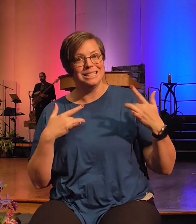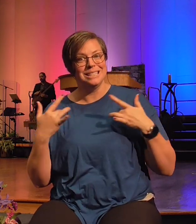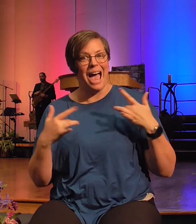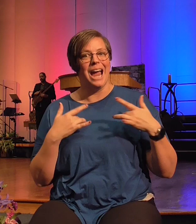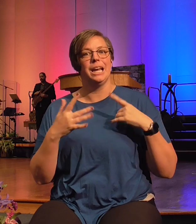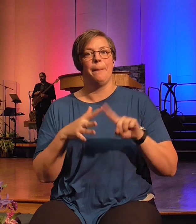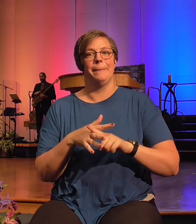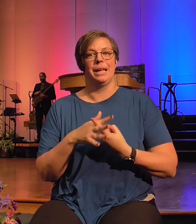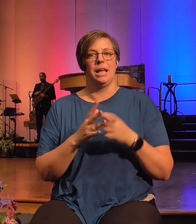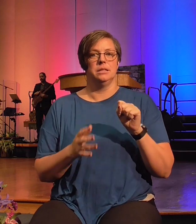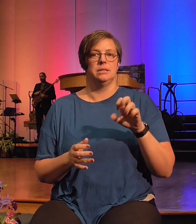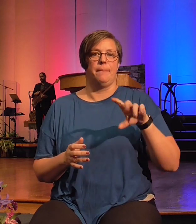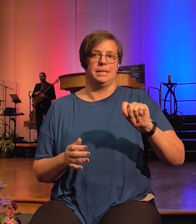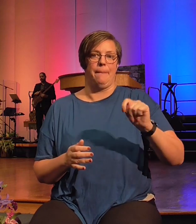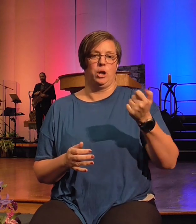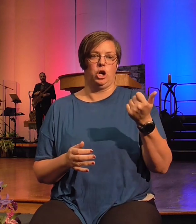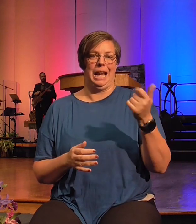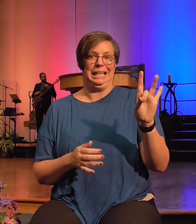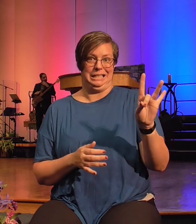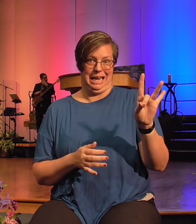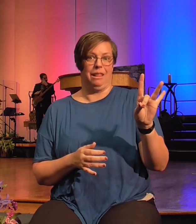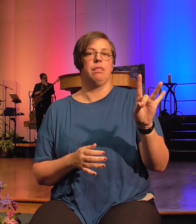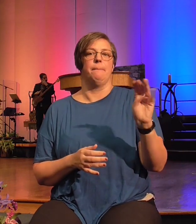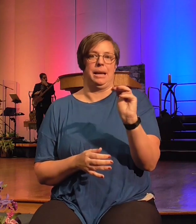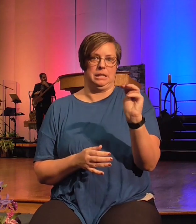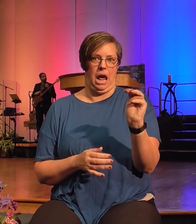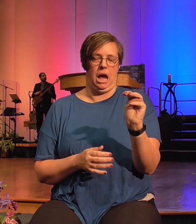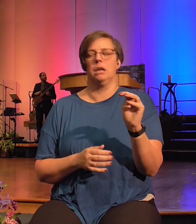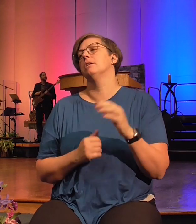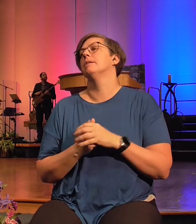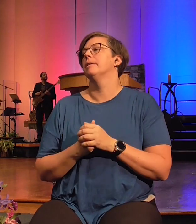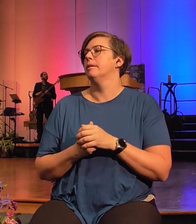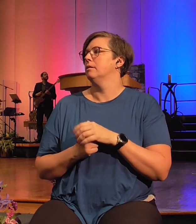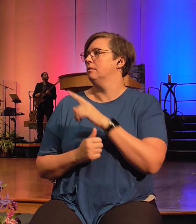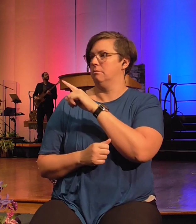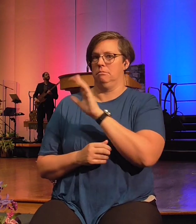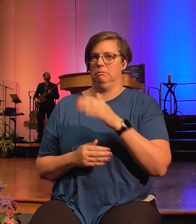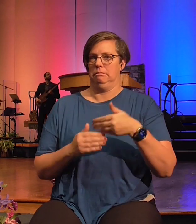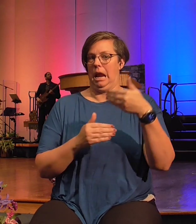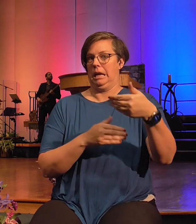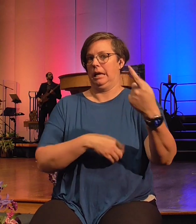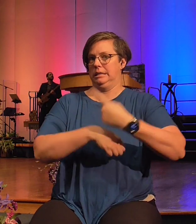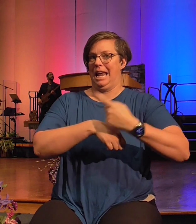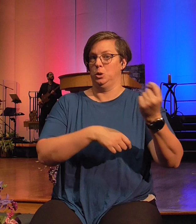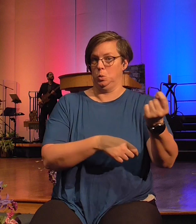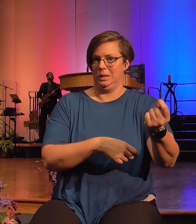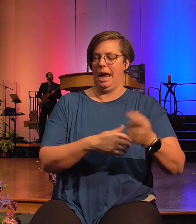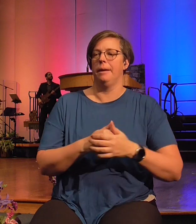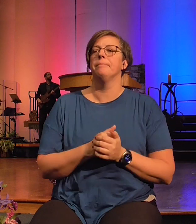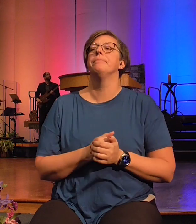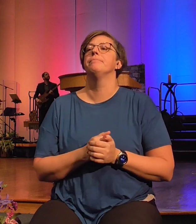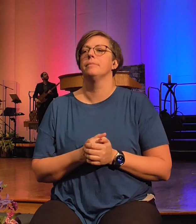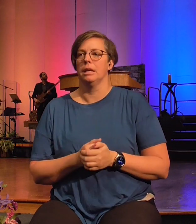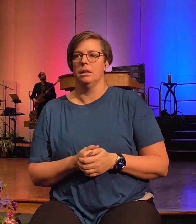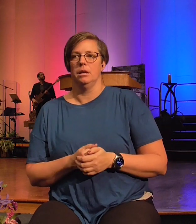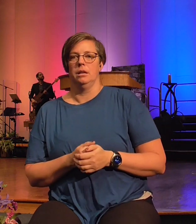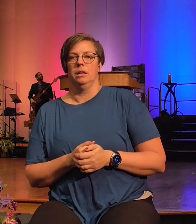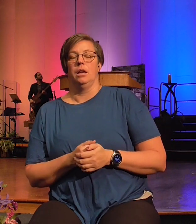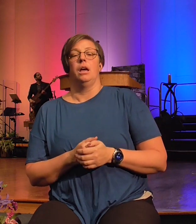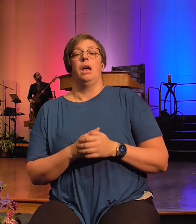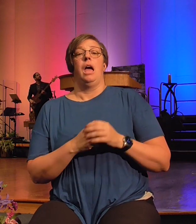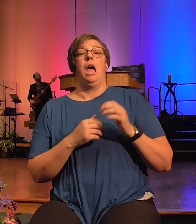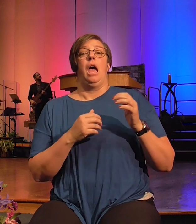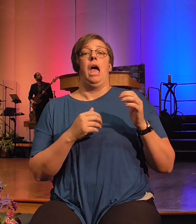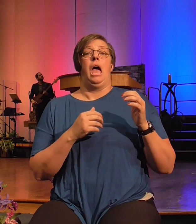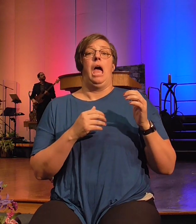on September 18th. It's Monday. Michelle's is the next day on Tuesday. And it's existential meta-psychiatry. What